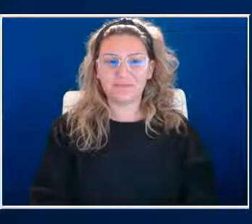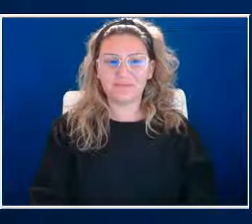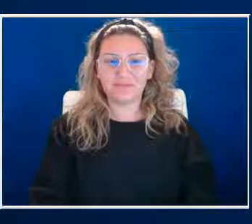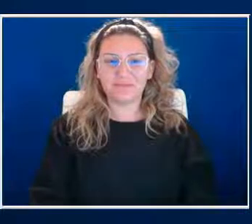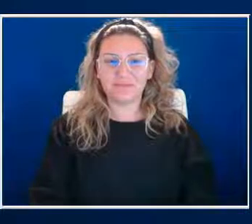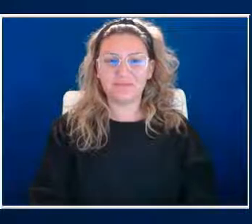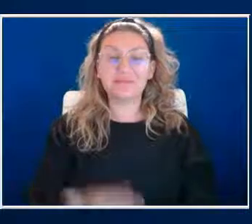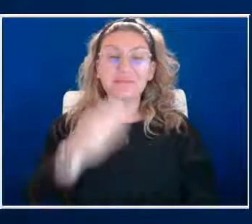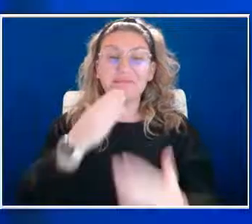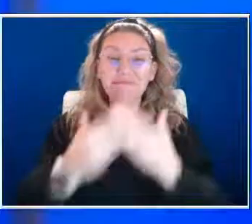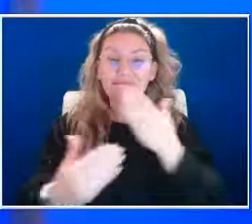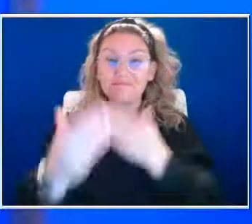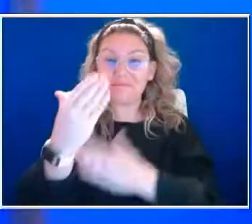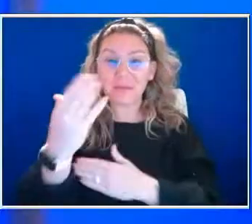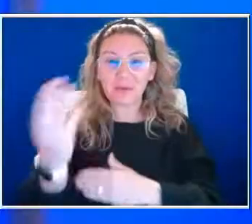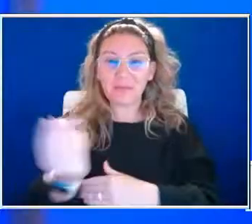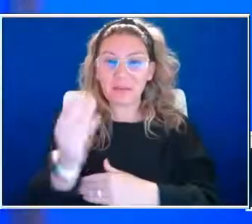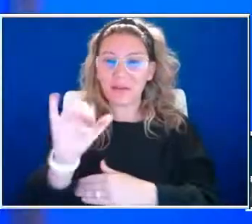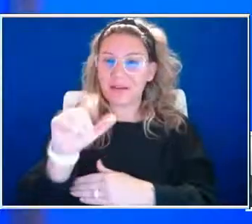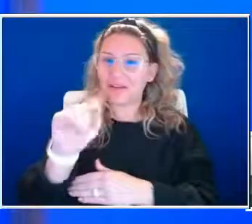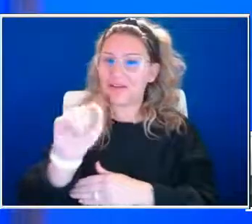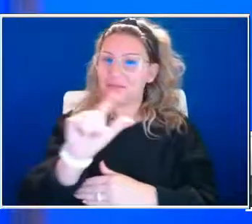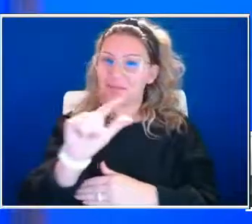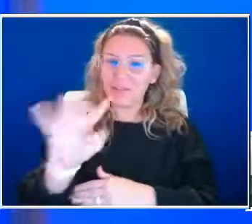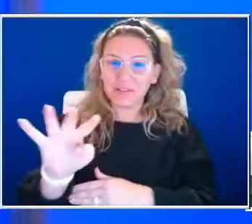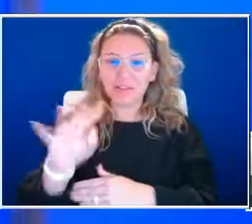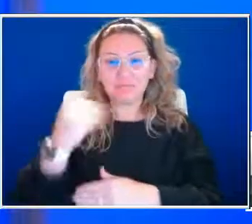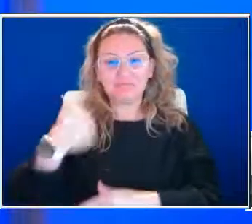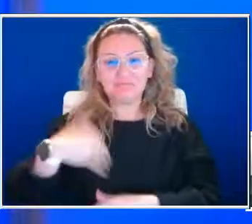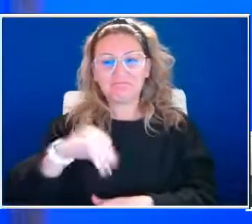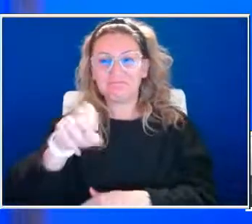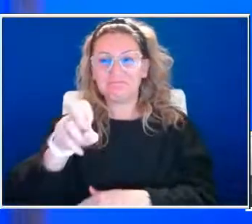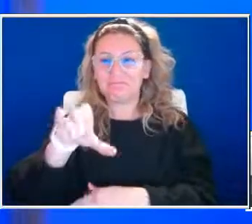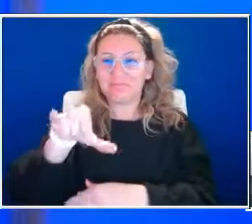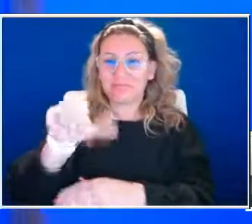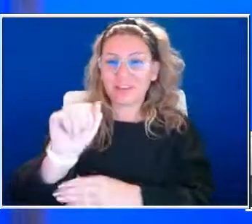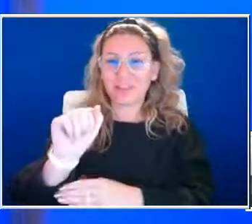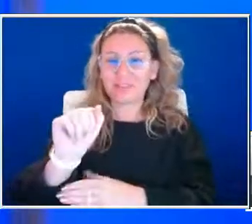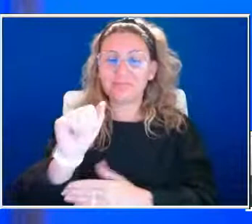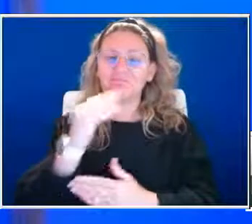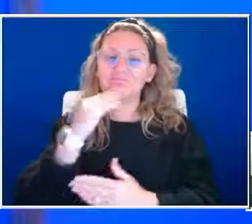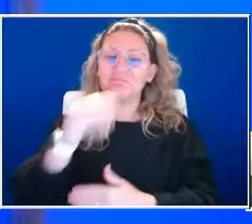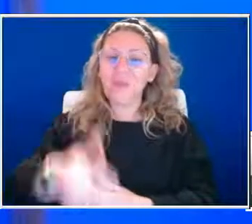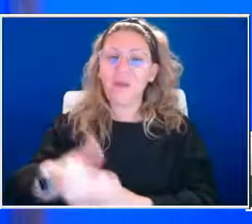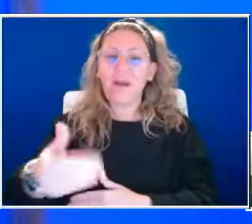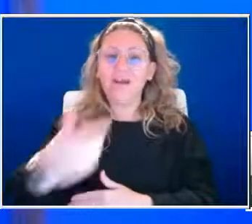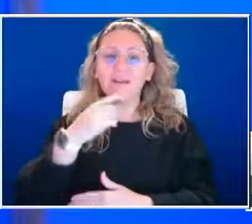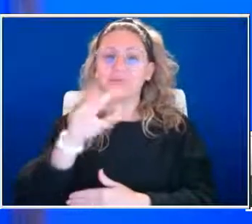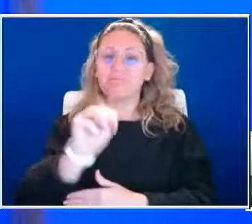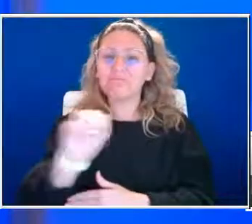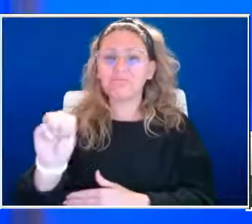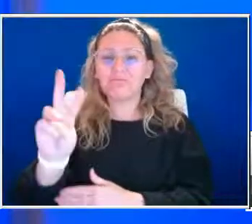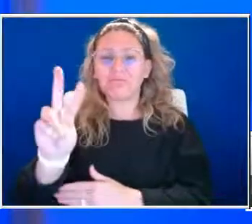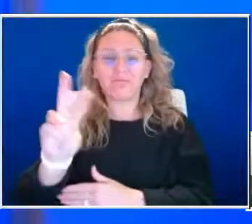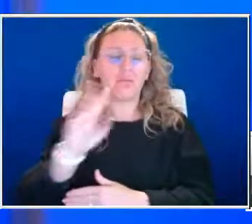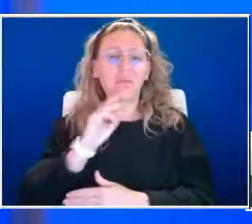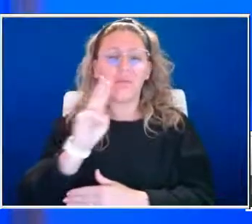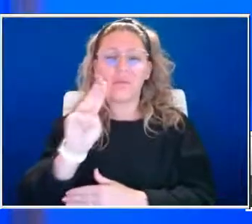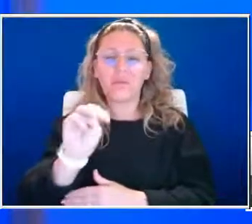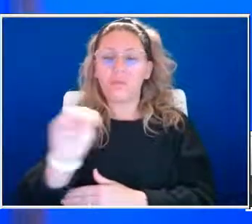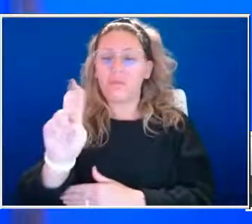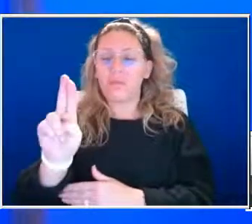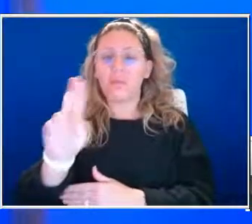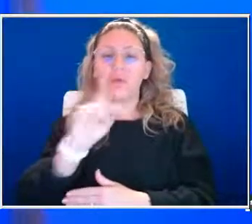Good morning. It is Monday, October 24th. I'm Jessica Lovell. Welcome to the Morning Medical Update. We are live here inside the Dolph C. Simons Jr. Family